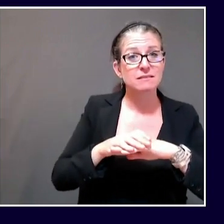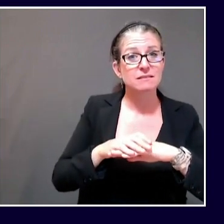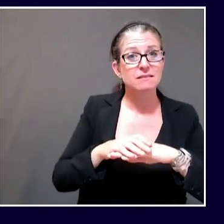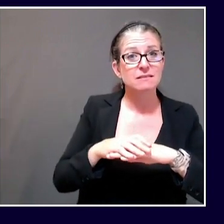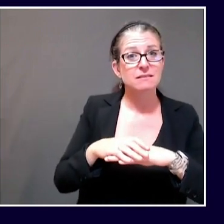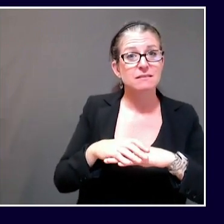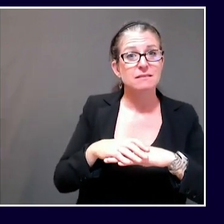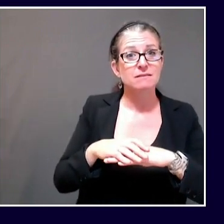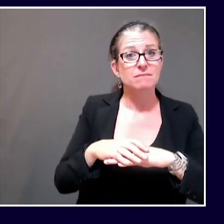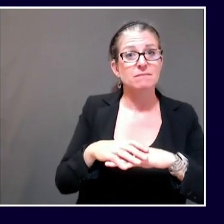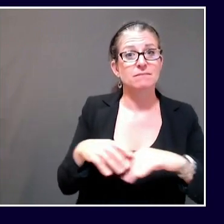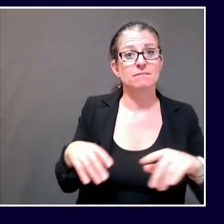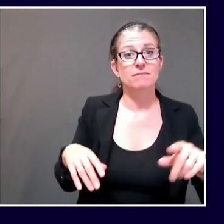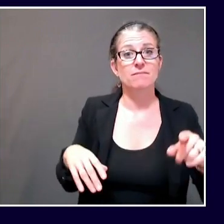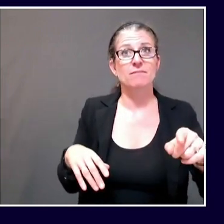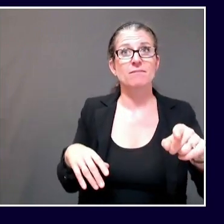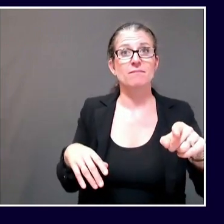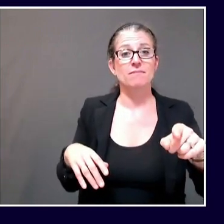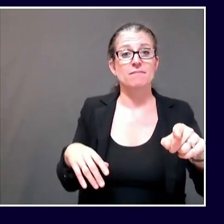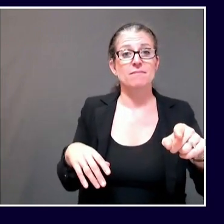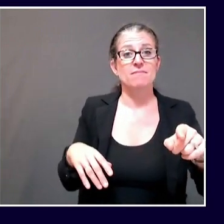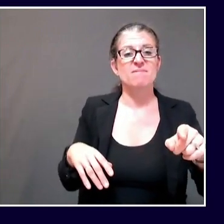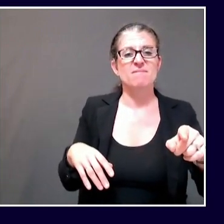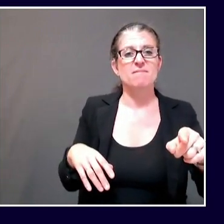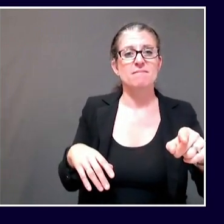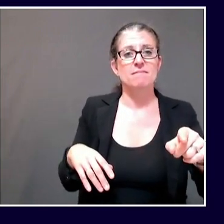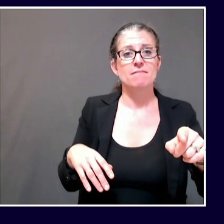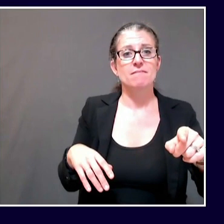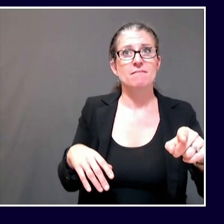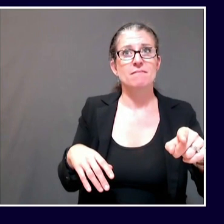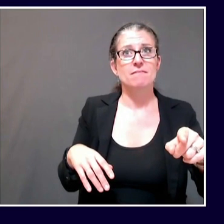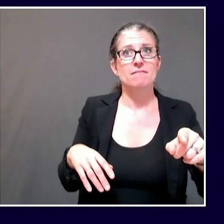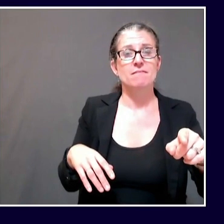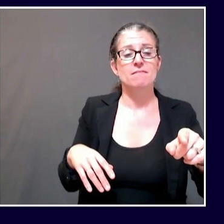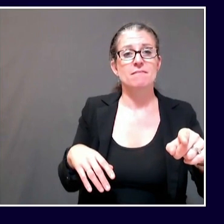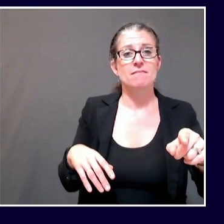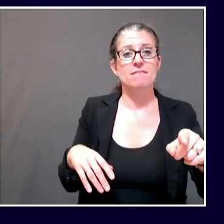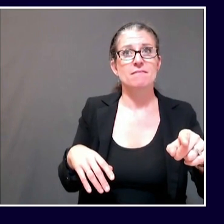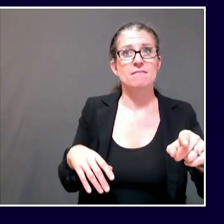We're talking, when you talk about these numbers, you're talking about